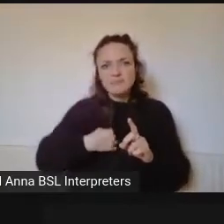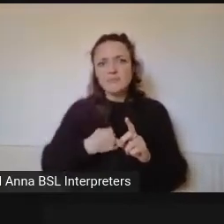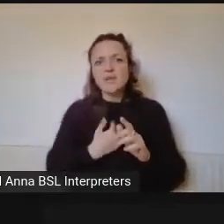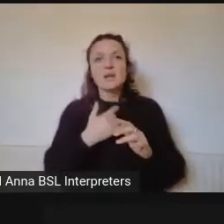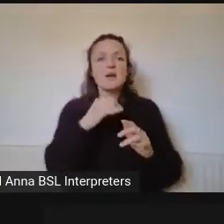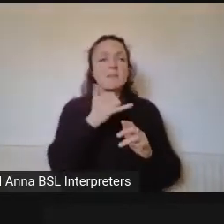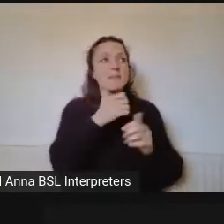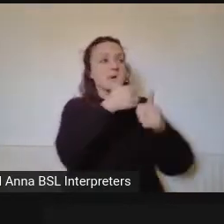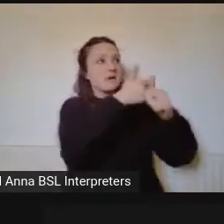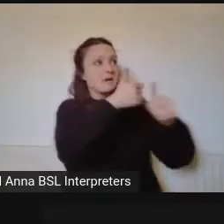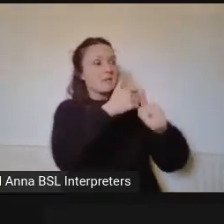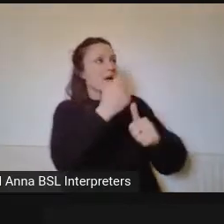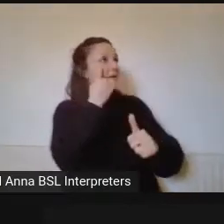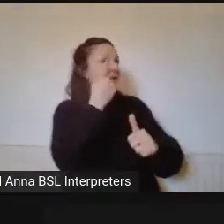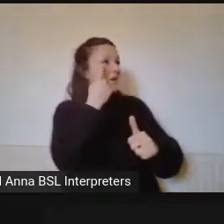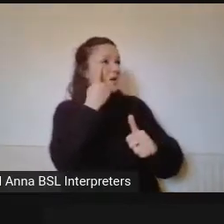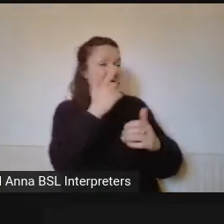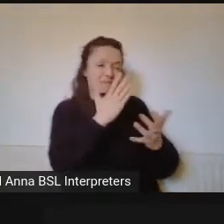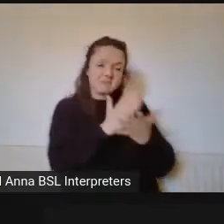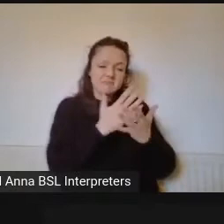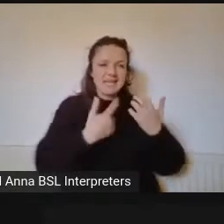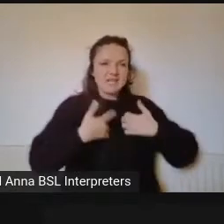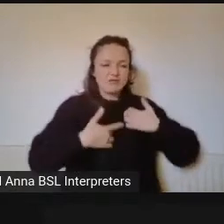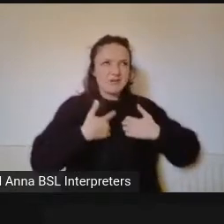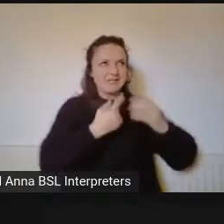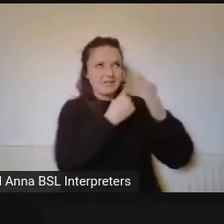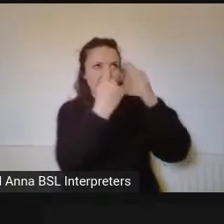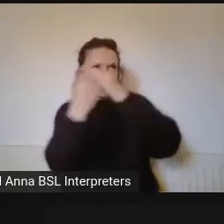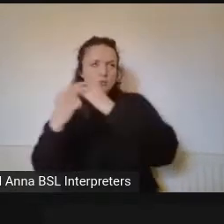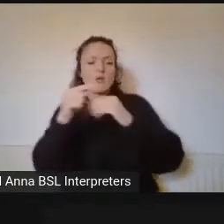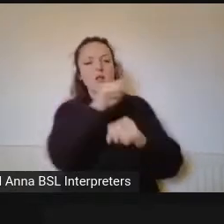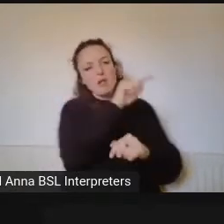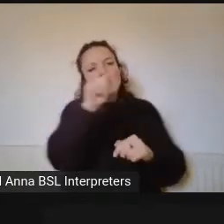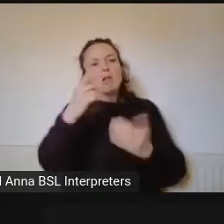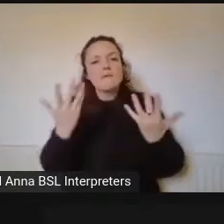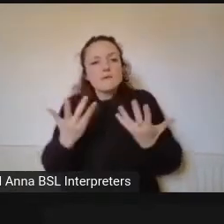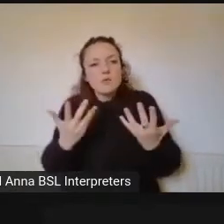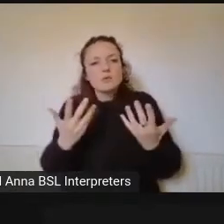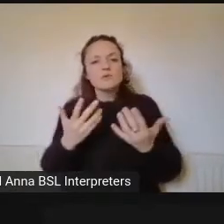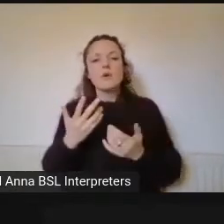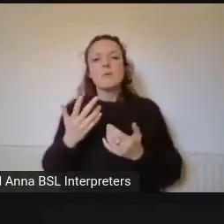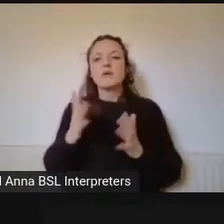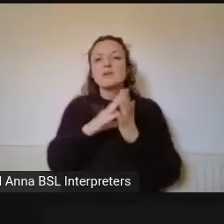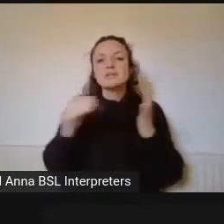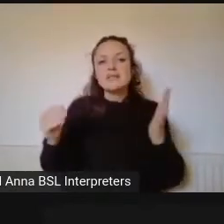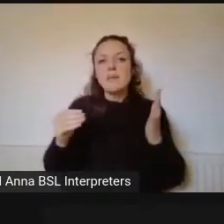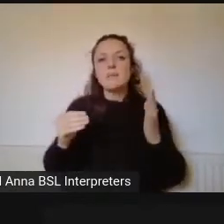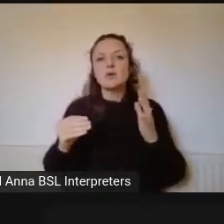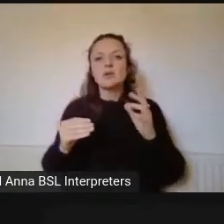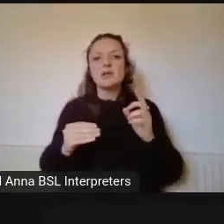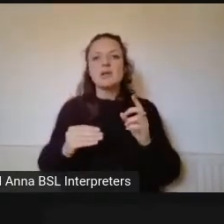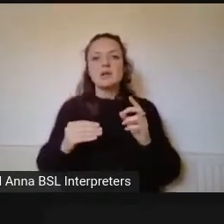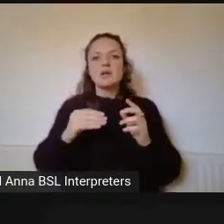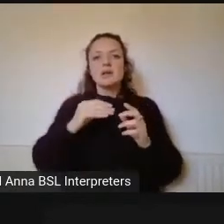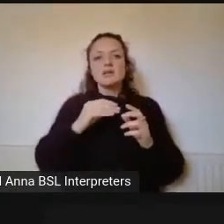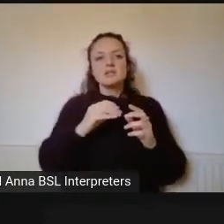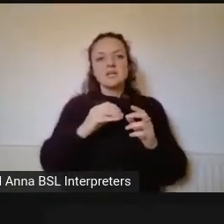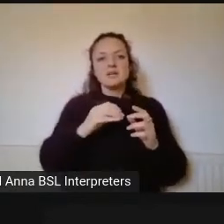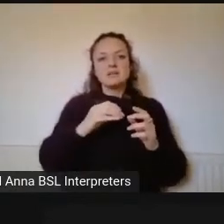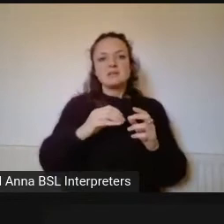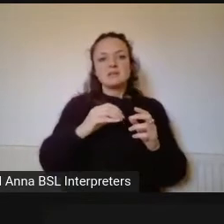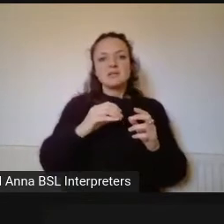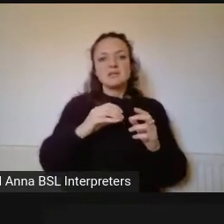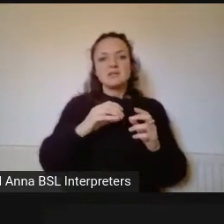at. But I mean, in the case of like, yeah, for example, in the case of Chiquita